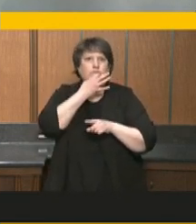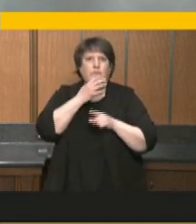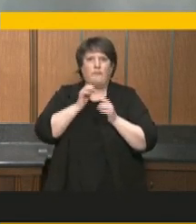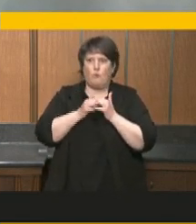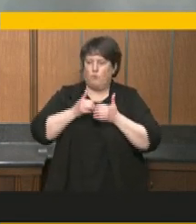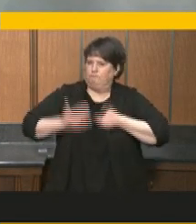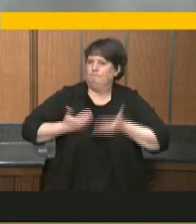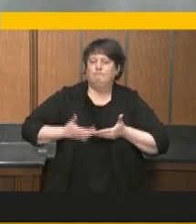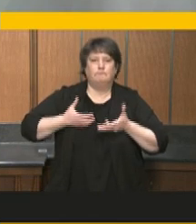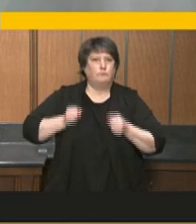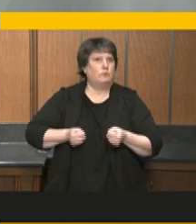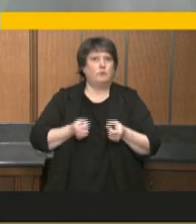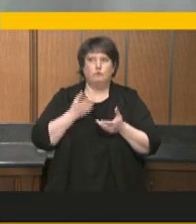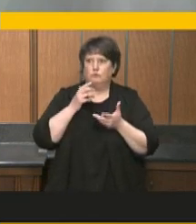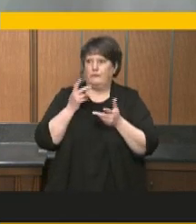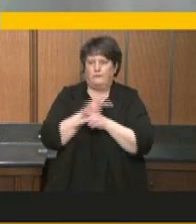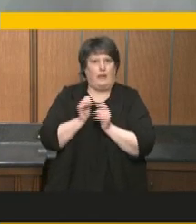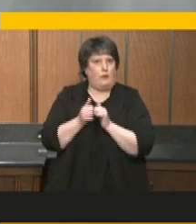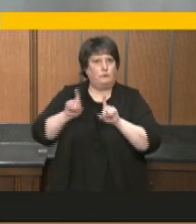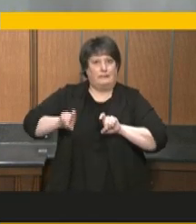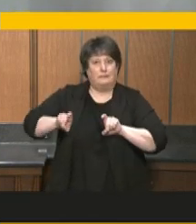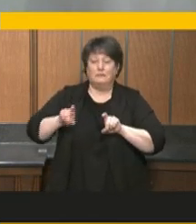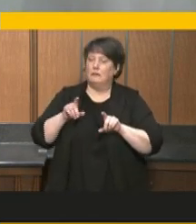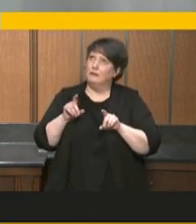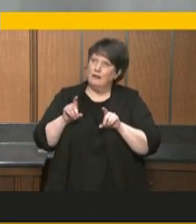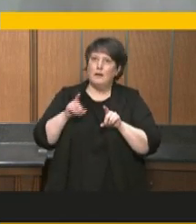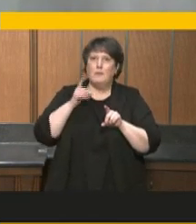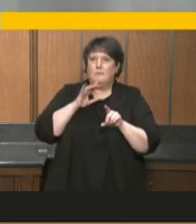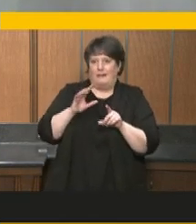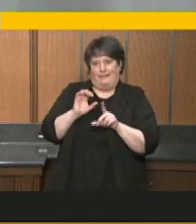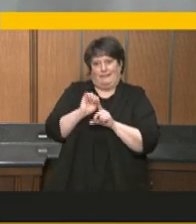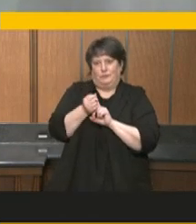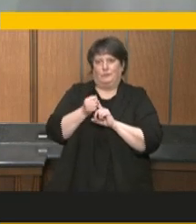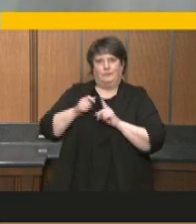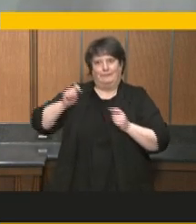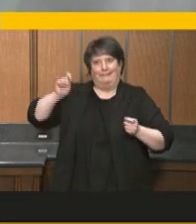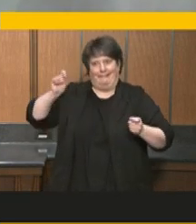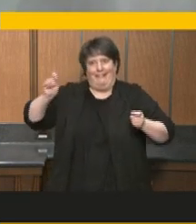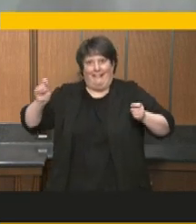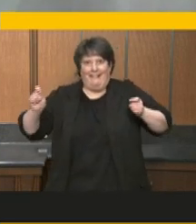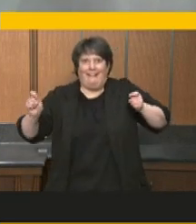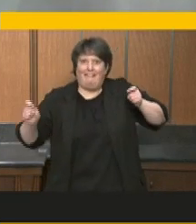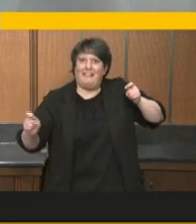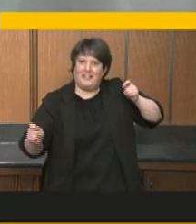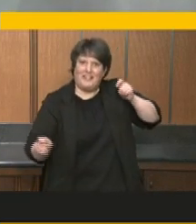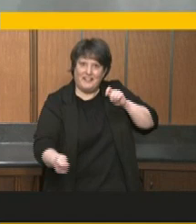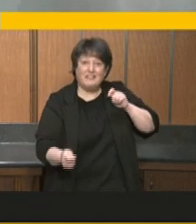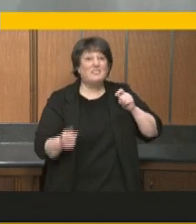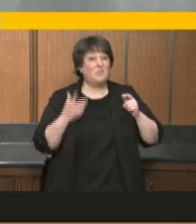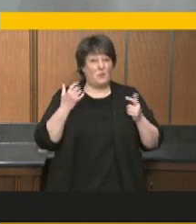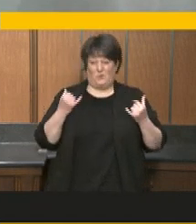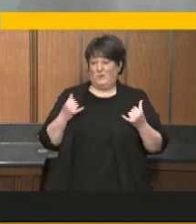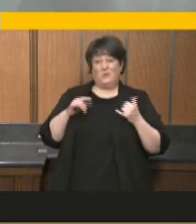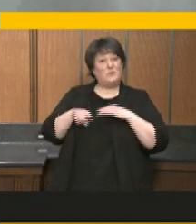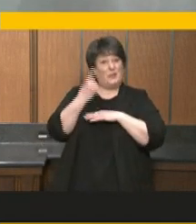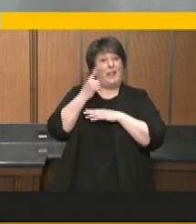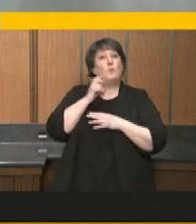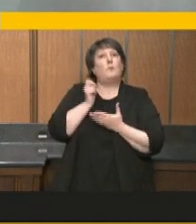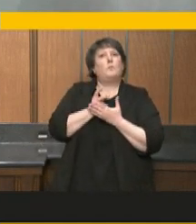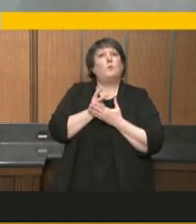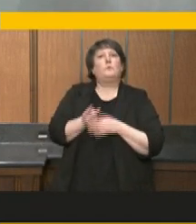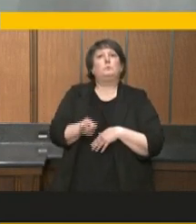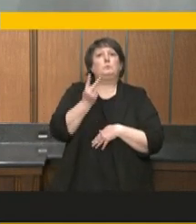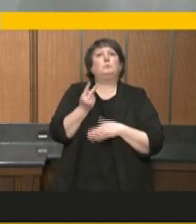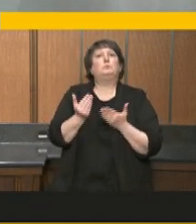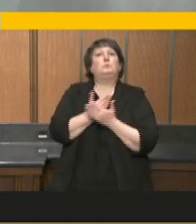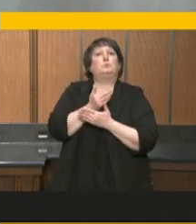the current situation is constantly evolving, and that's why today we also approved two new diagnostic tests, which will